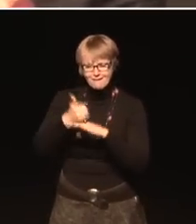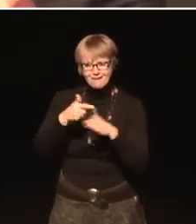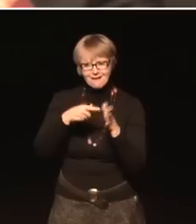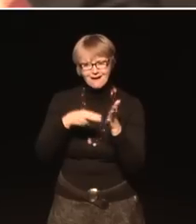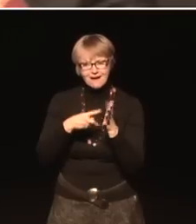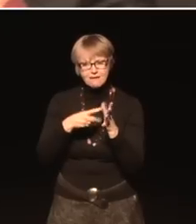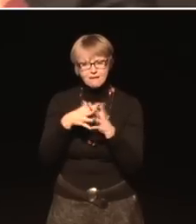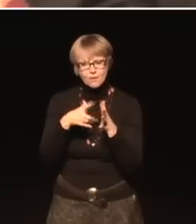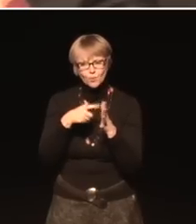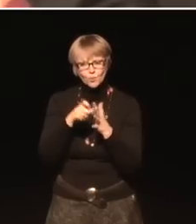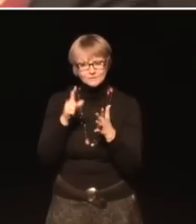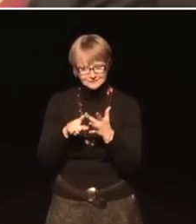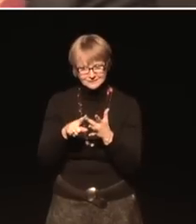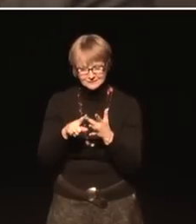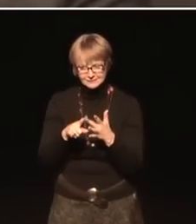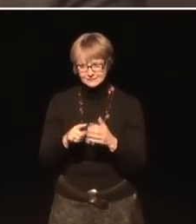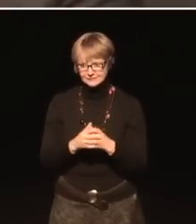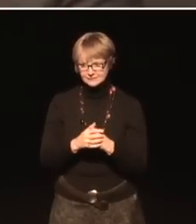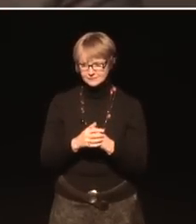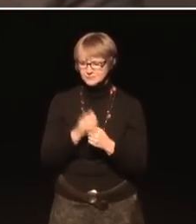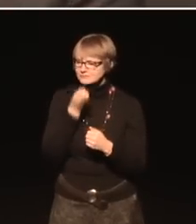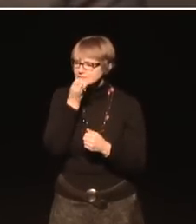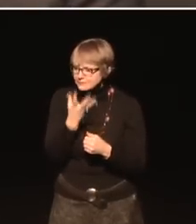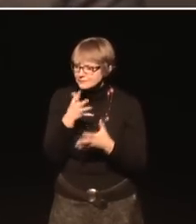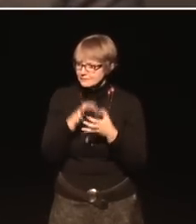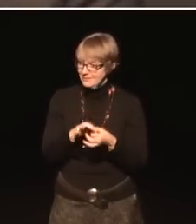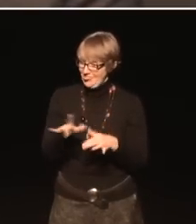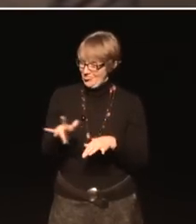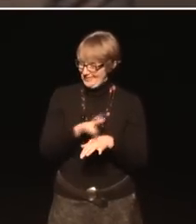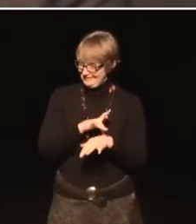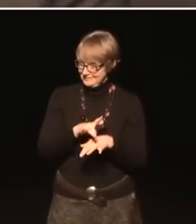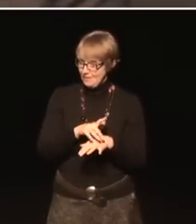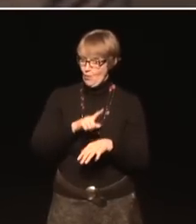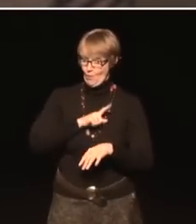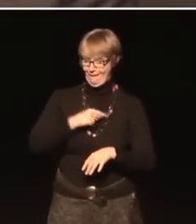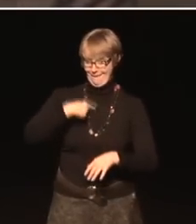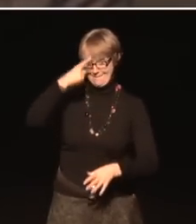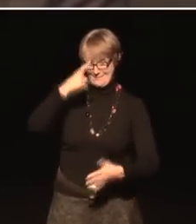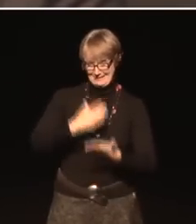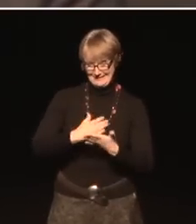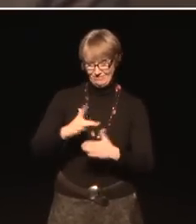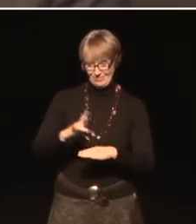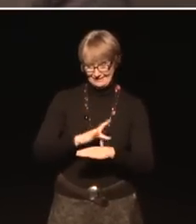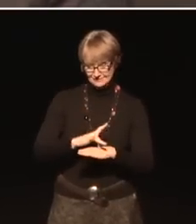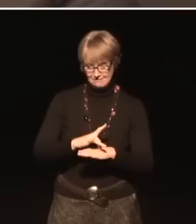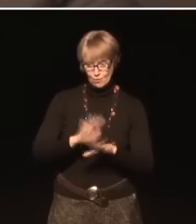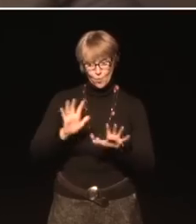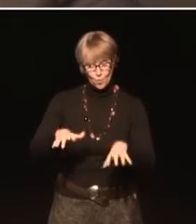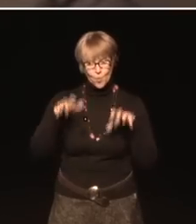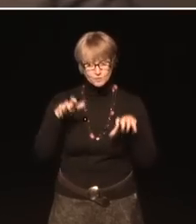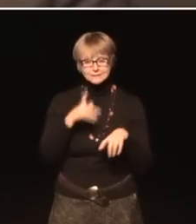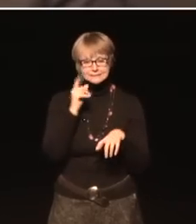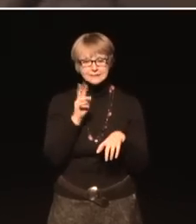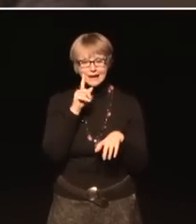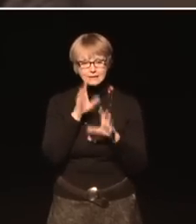One of the joys, I think, of theatre, in fact, probably the reason that I believe in theatre, is that it gives an audience an opportunity to stand in other people's